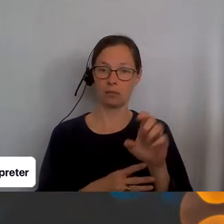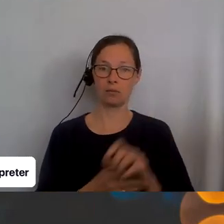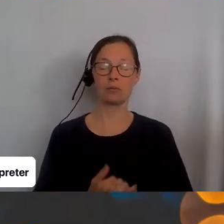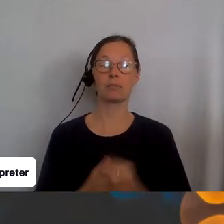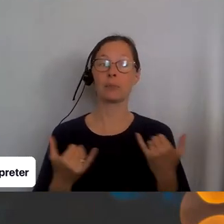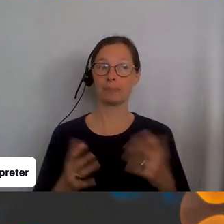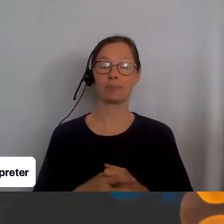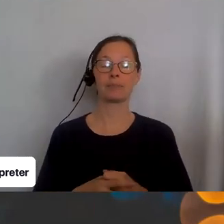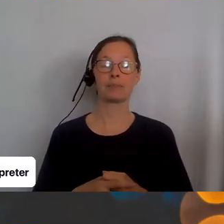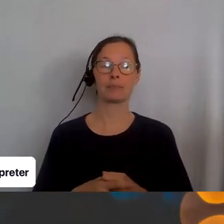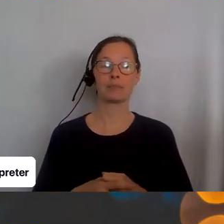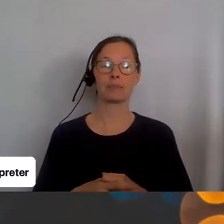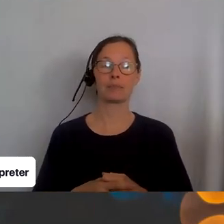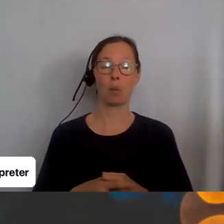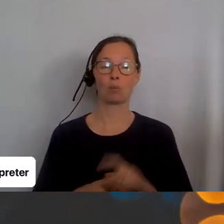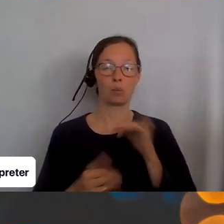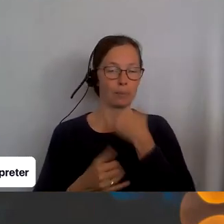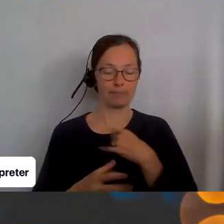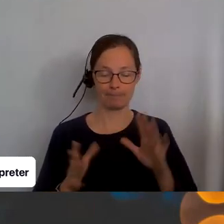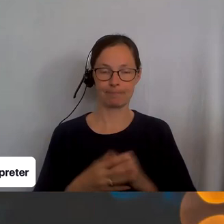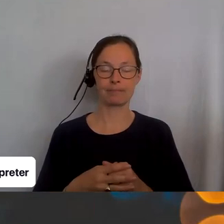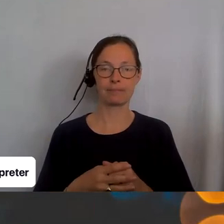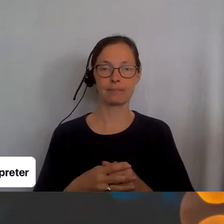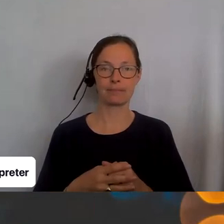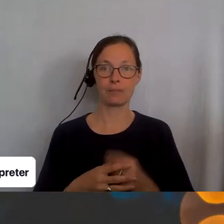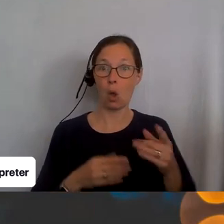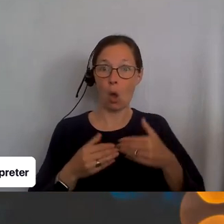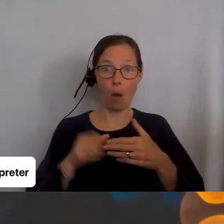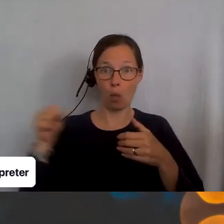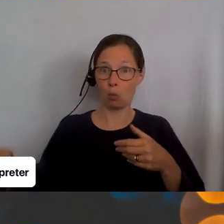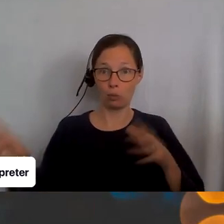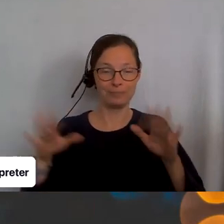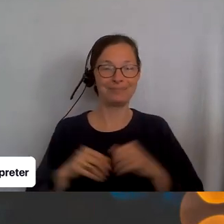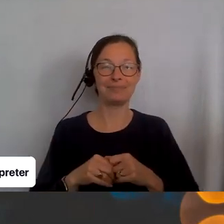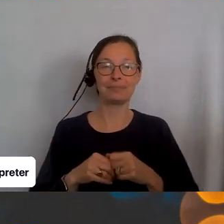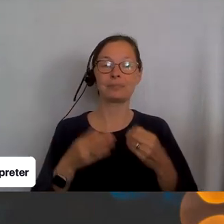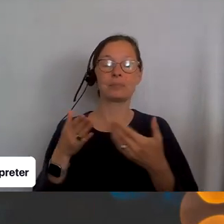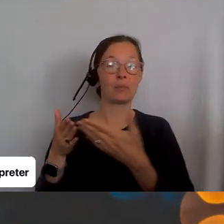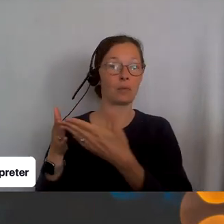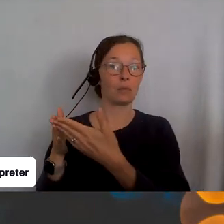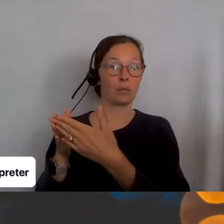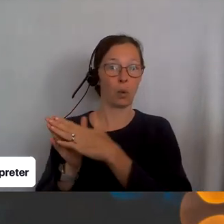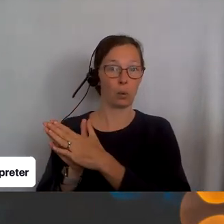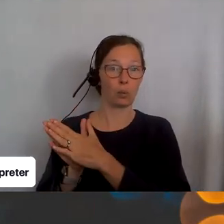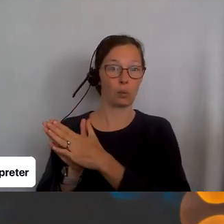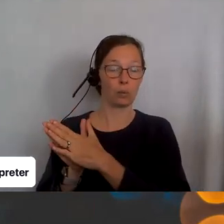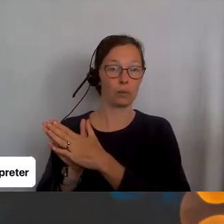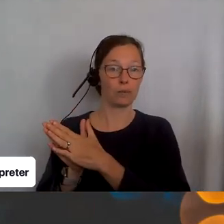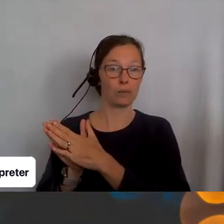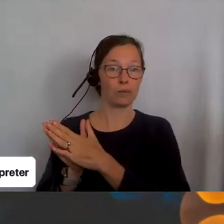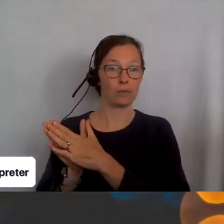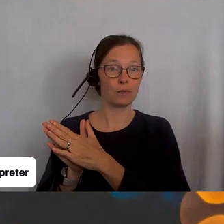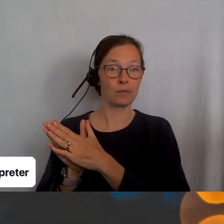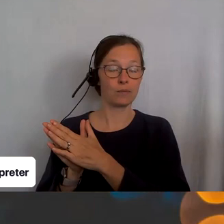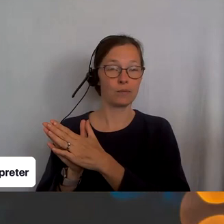Now, whoops, I threw it on the floor. Fold your thing and fold your, the loop is out